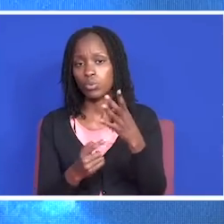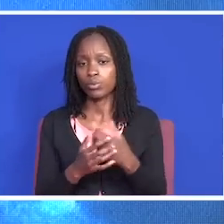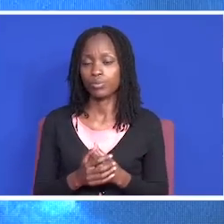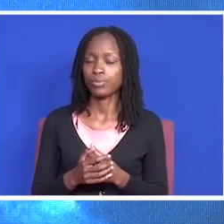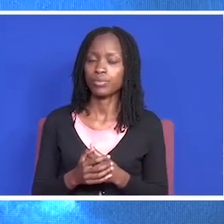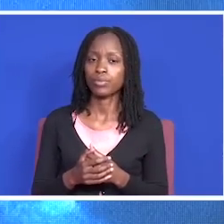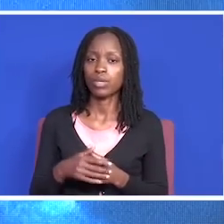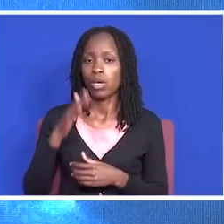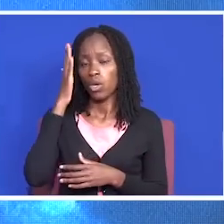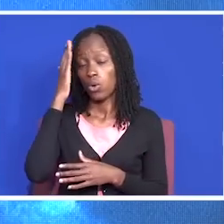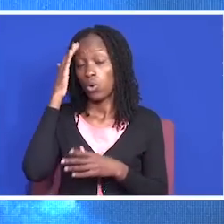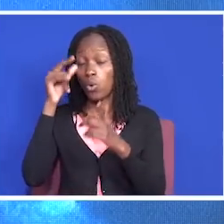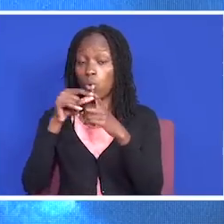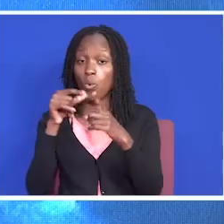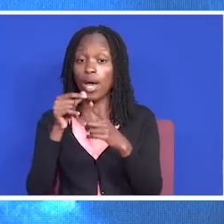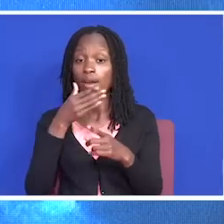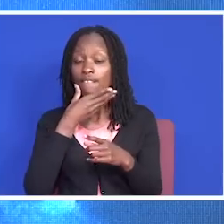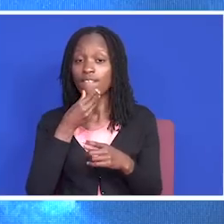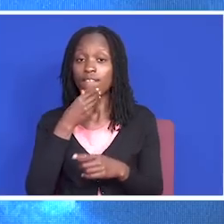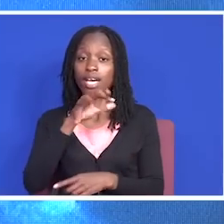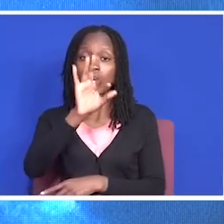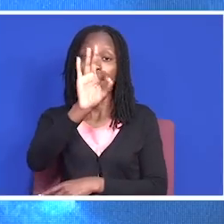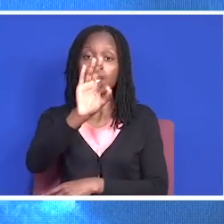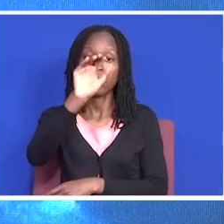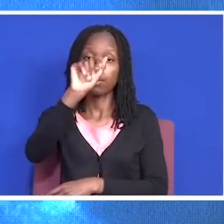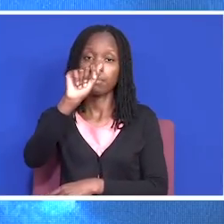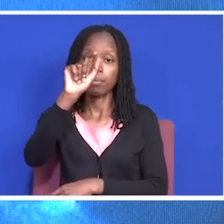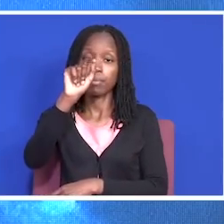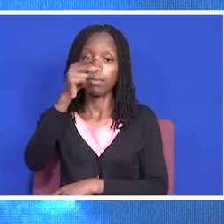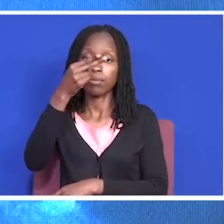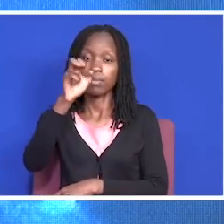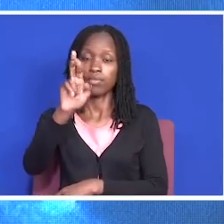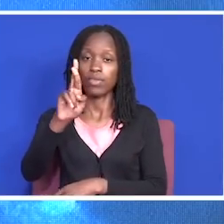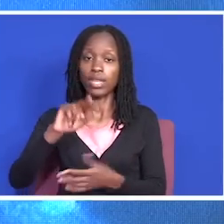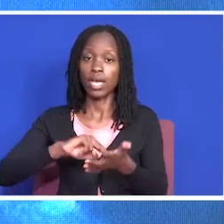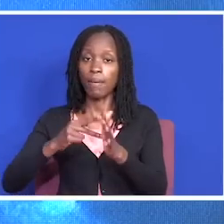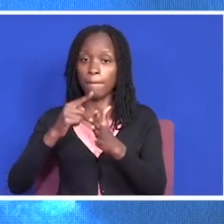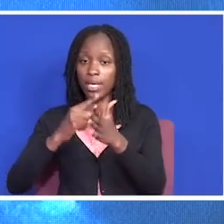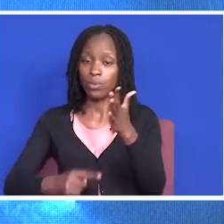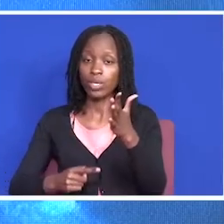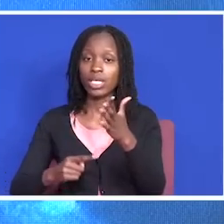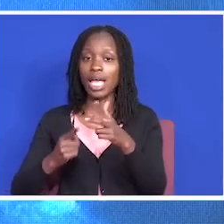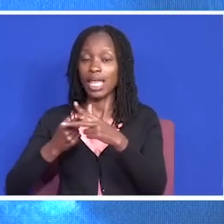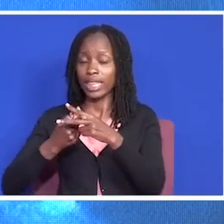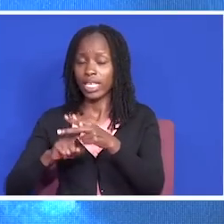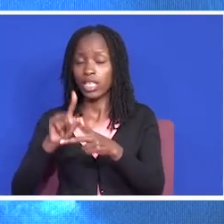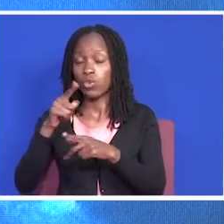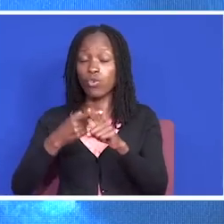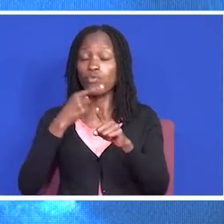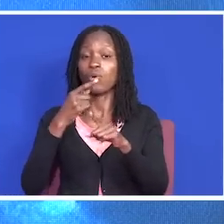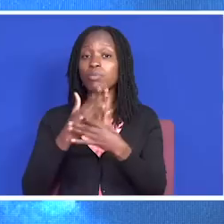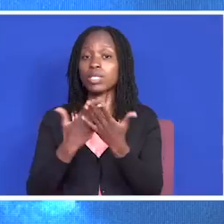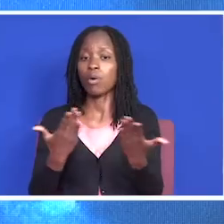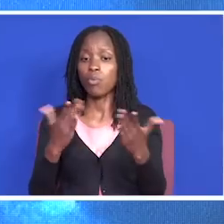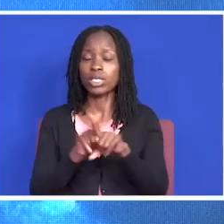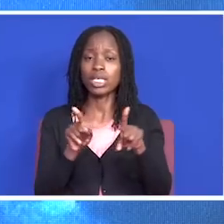You see, the word father means the source. You came from somewhere. And it's important to